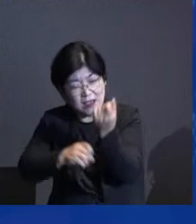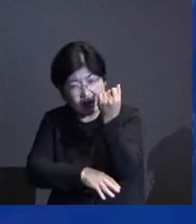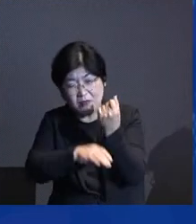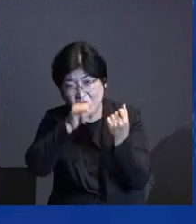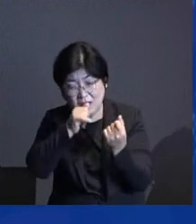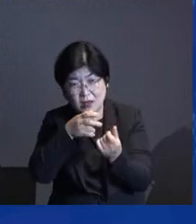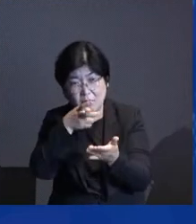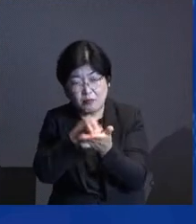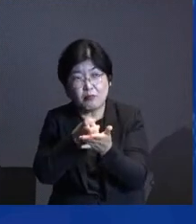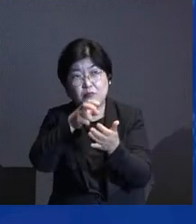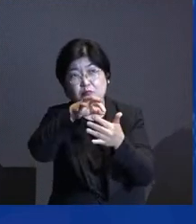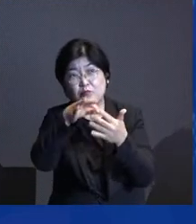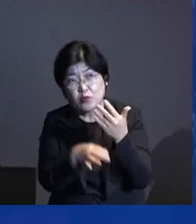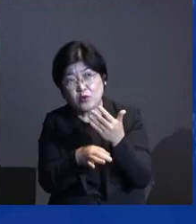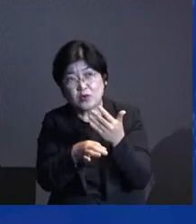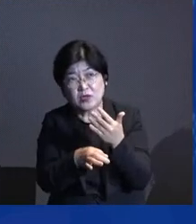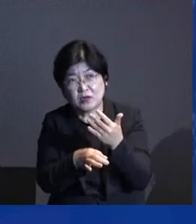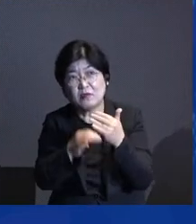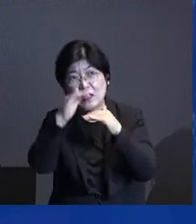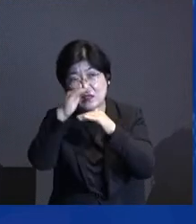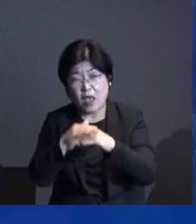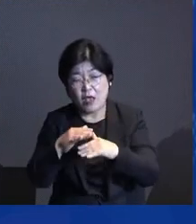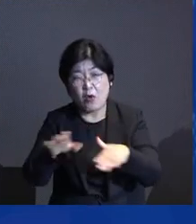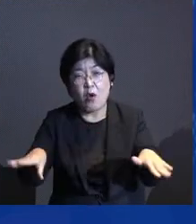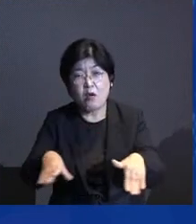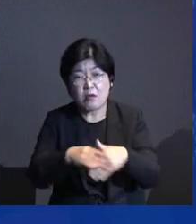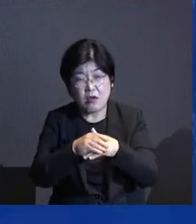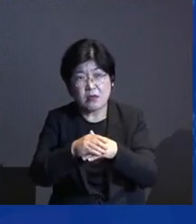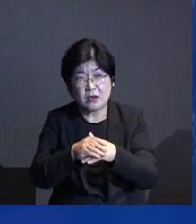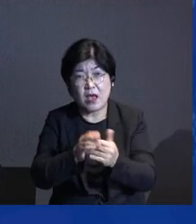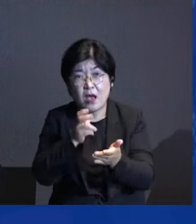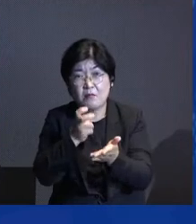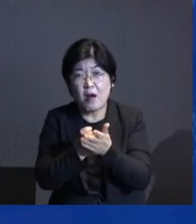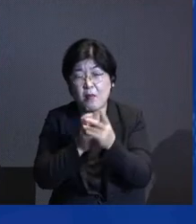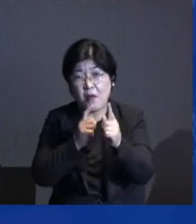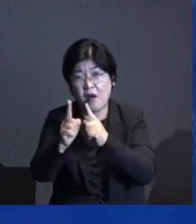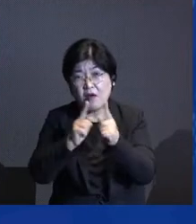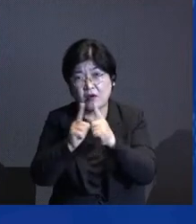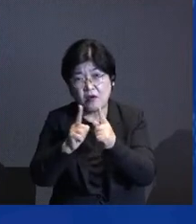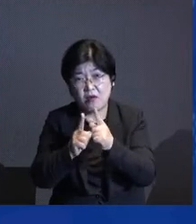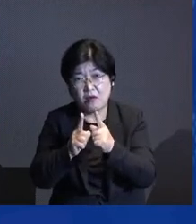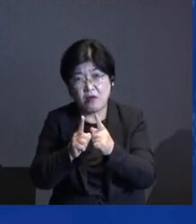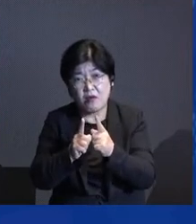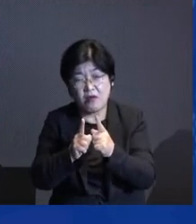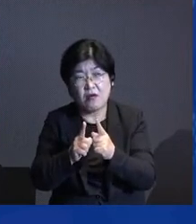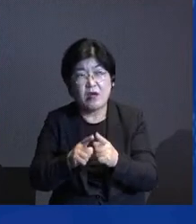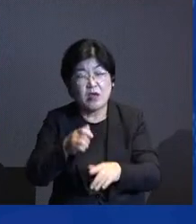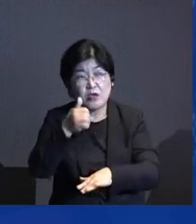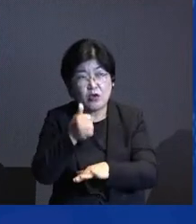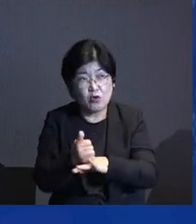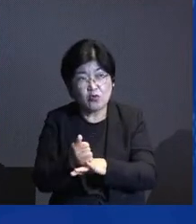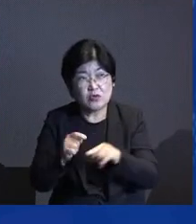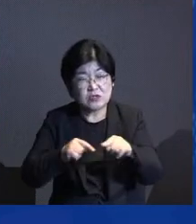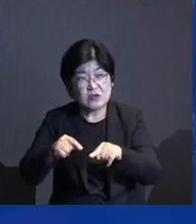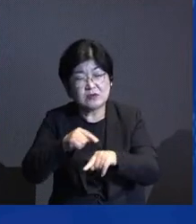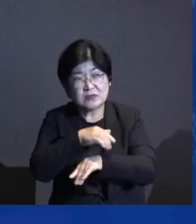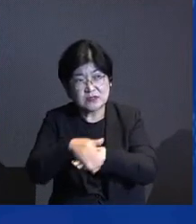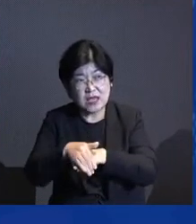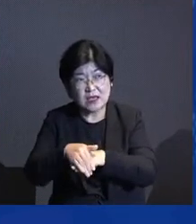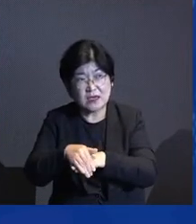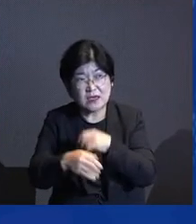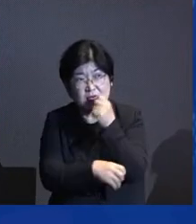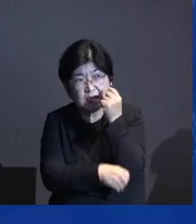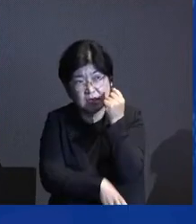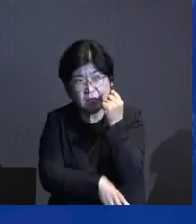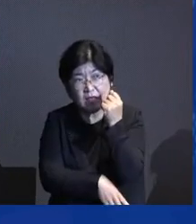of the treaties, and are not always directly amenable to policymaking and implementation. They have to be